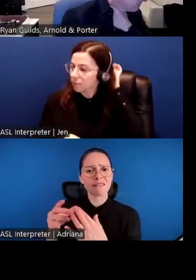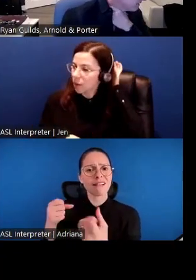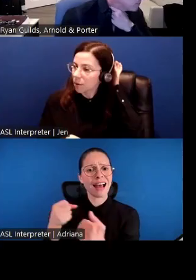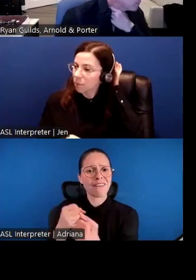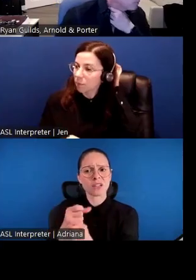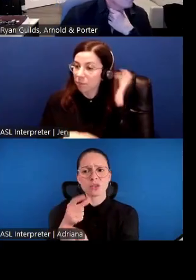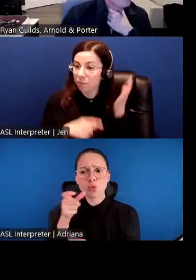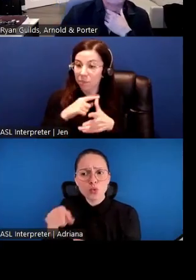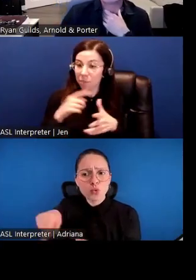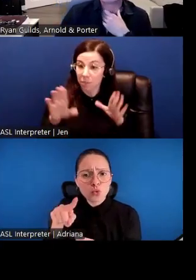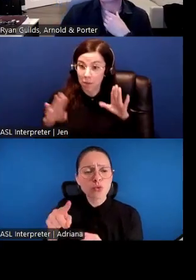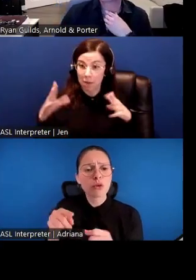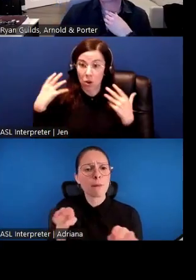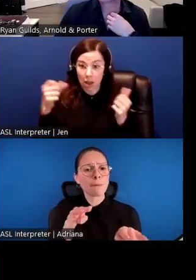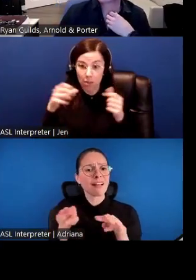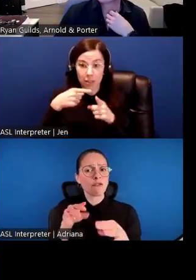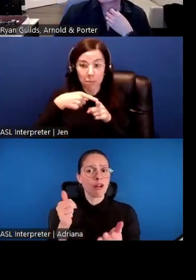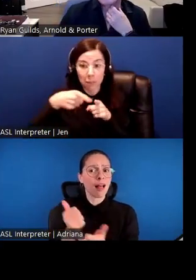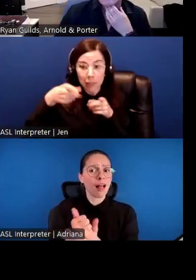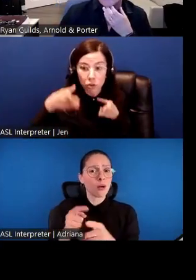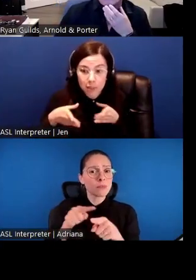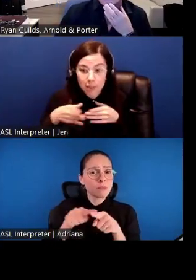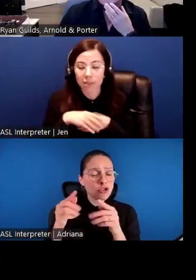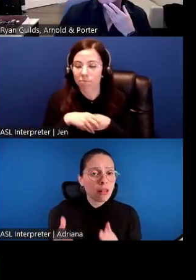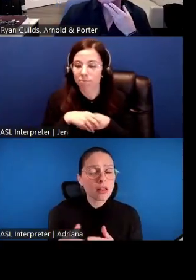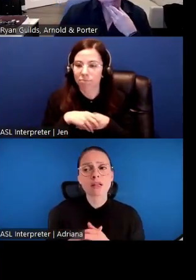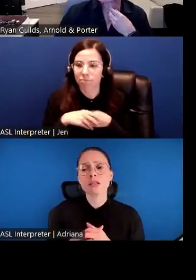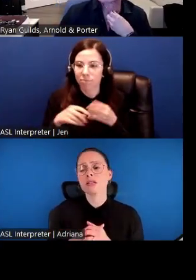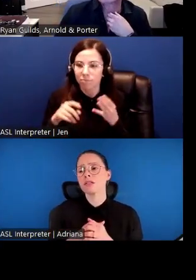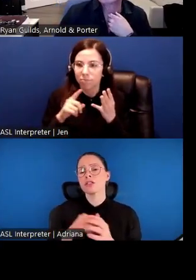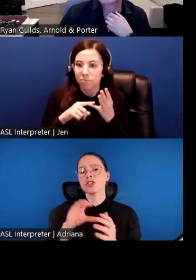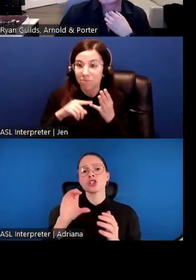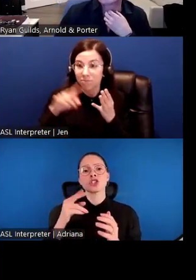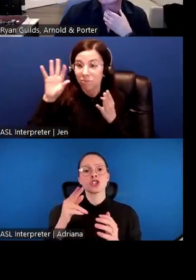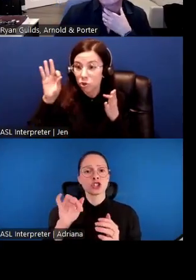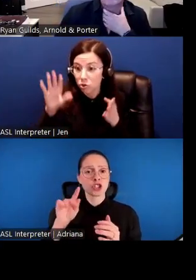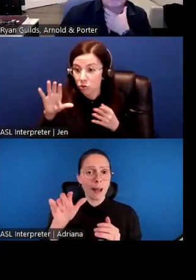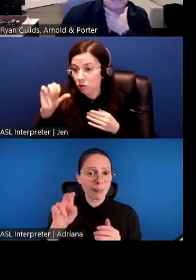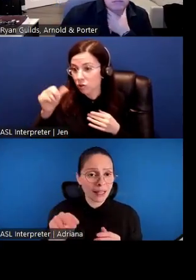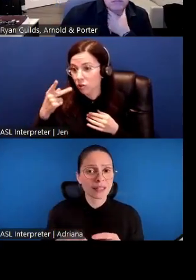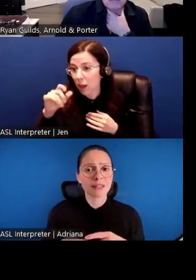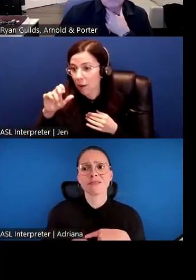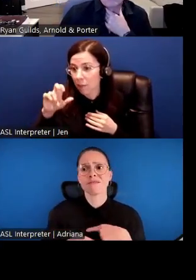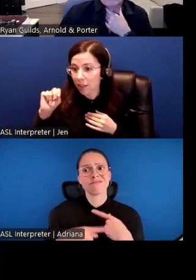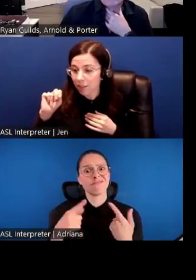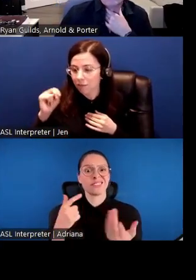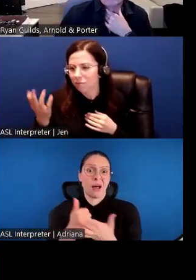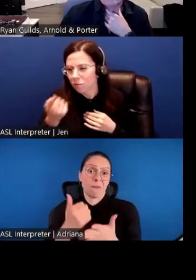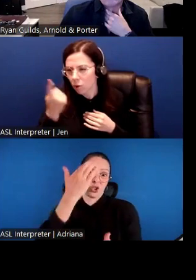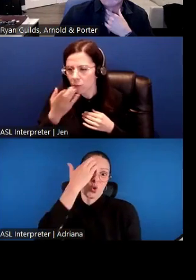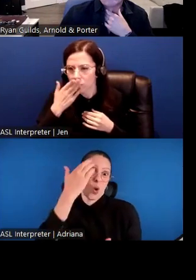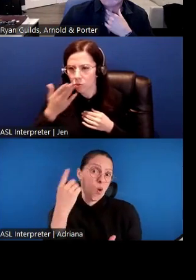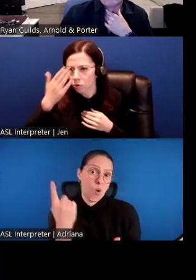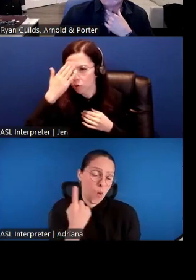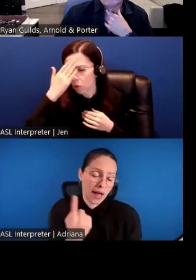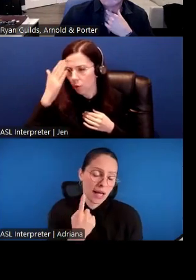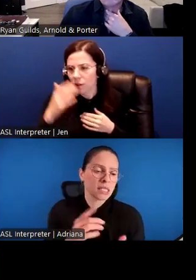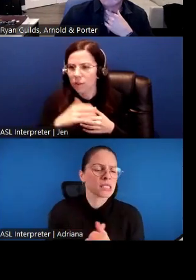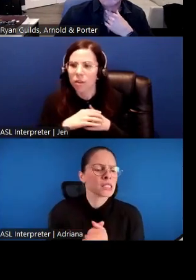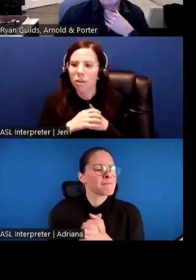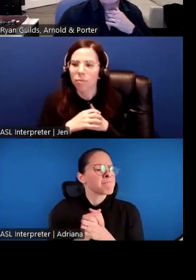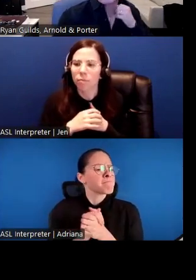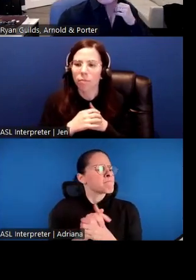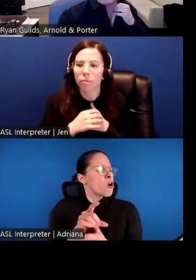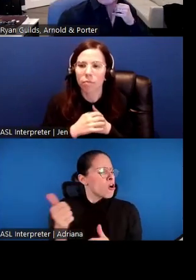health specialist. The chaplain is a good person to know, always know. Know who